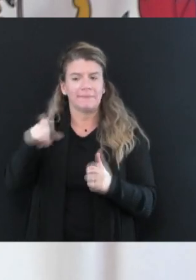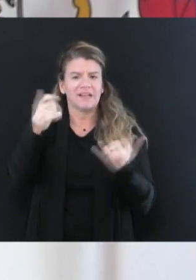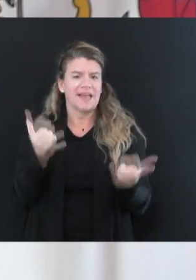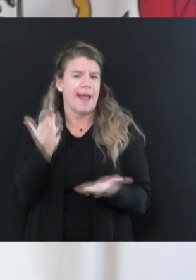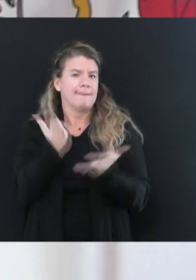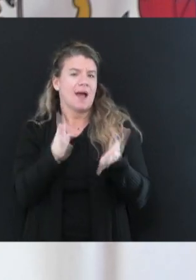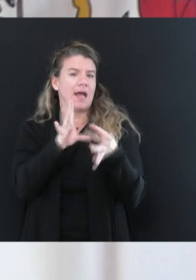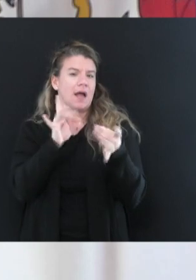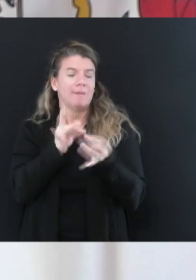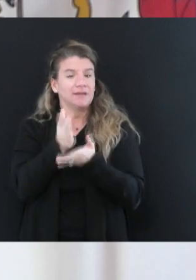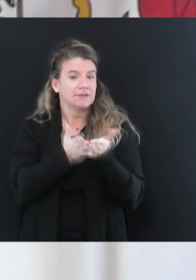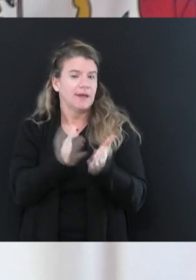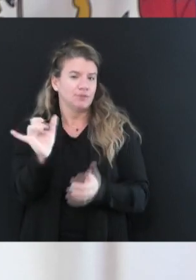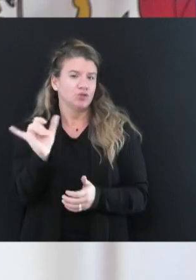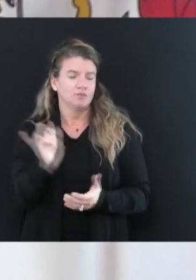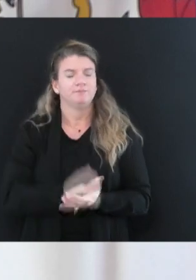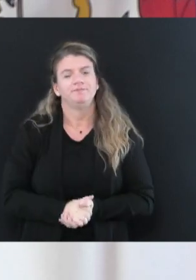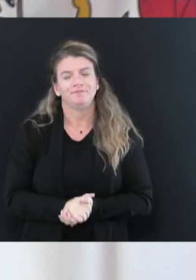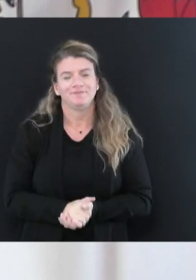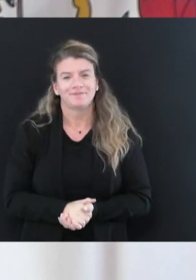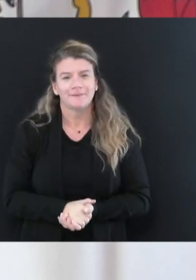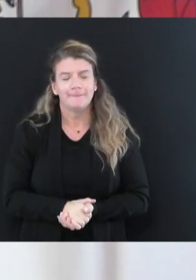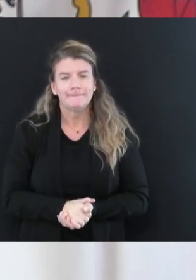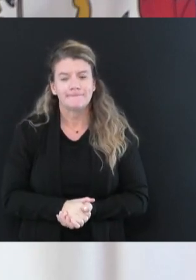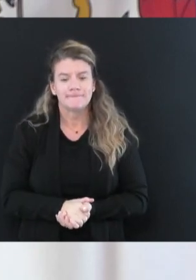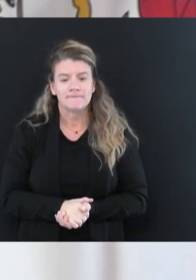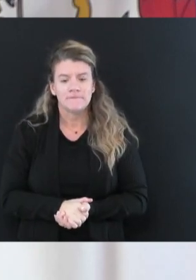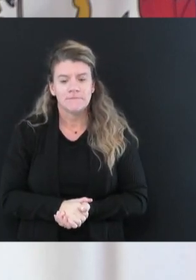about that as well. Okay, there's